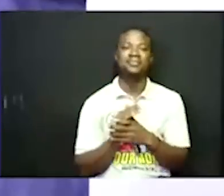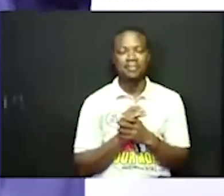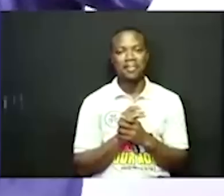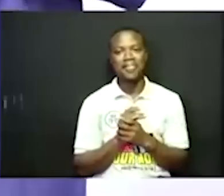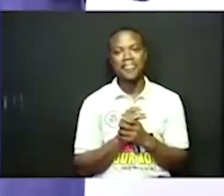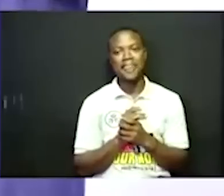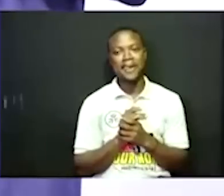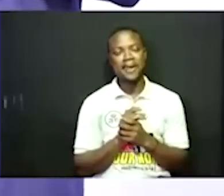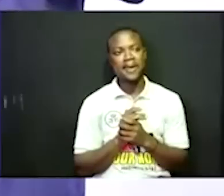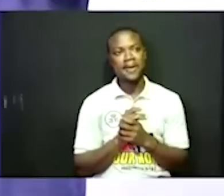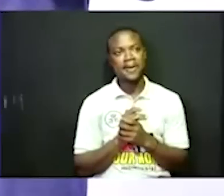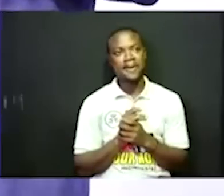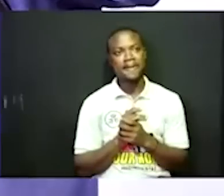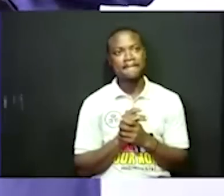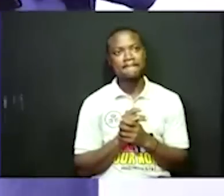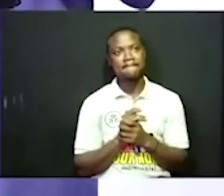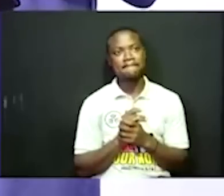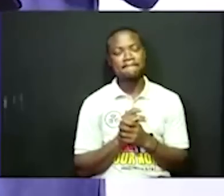And our